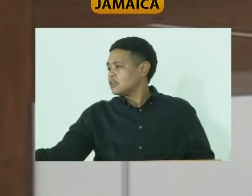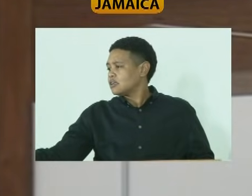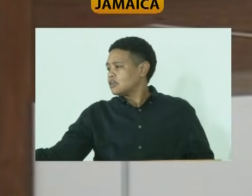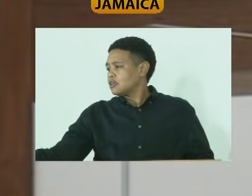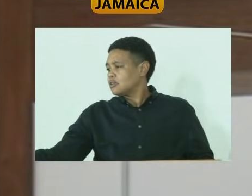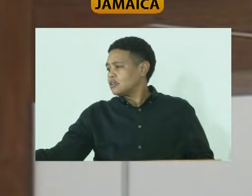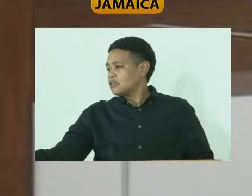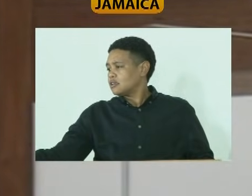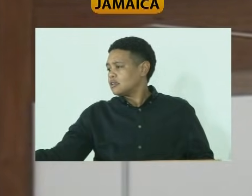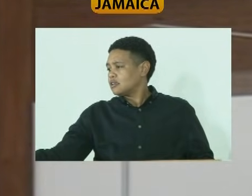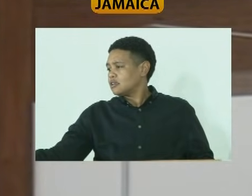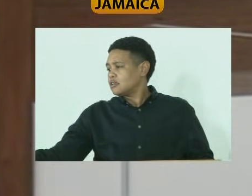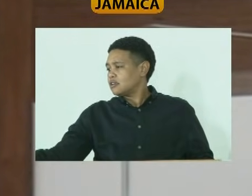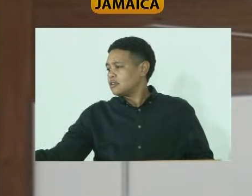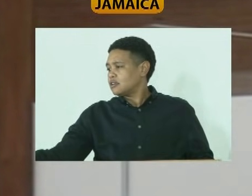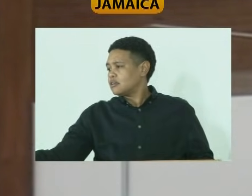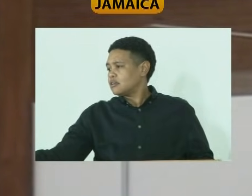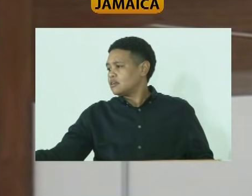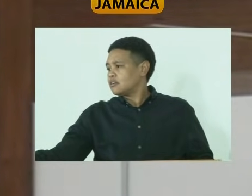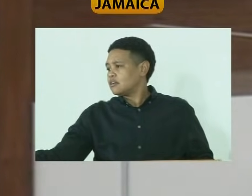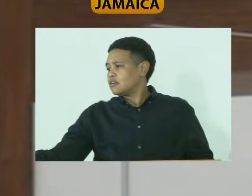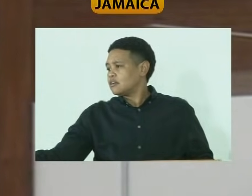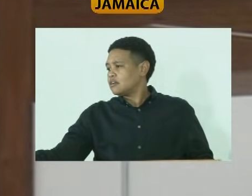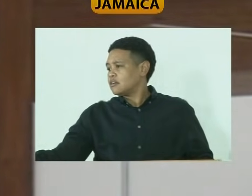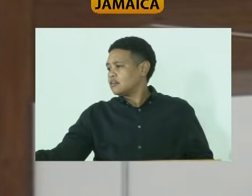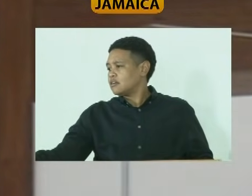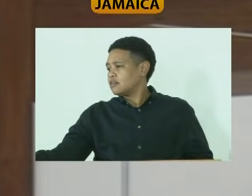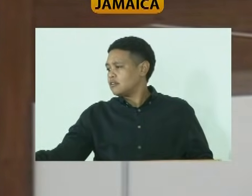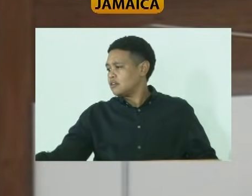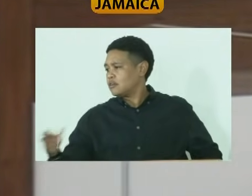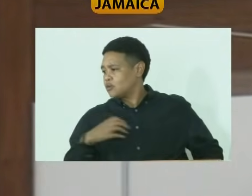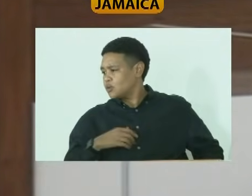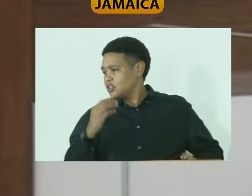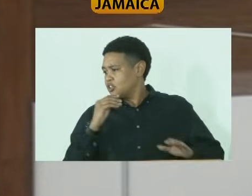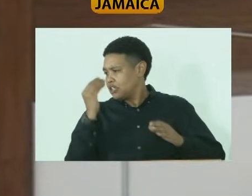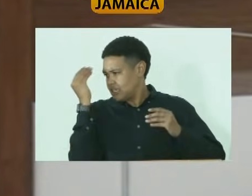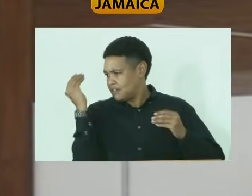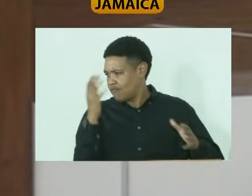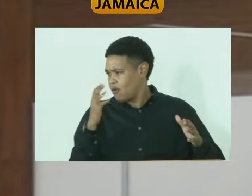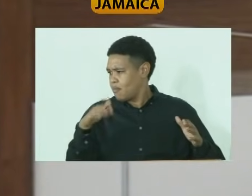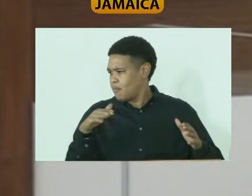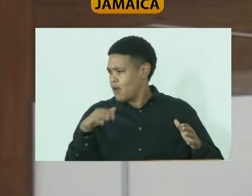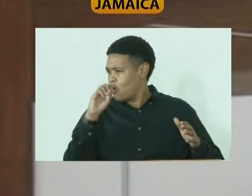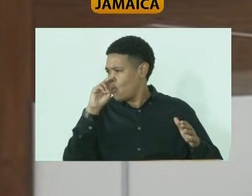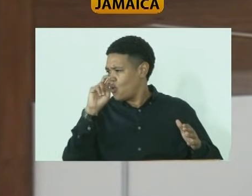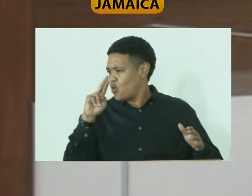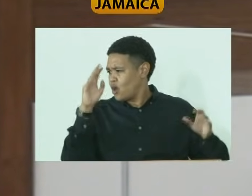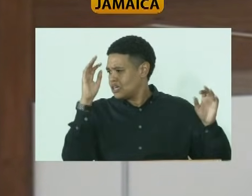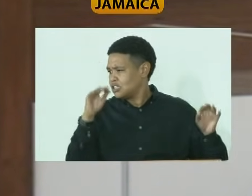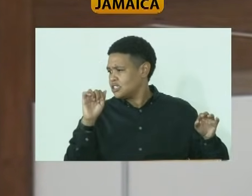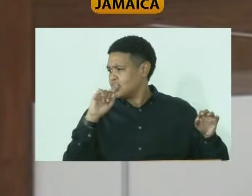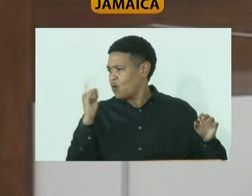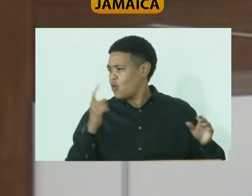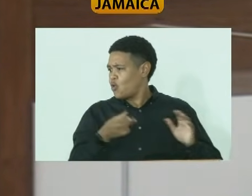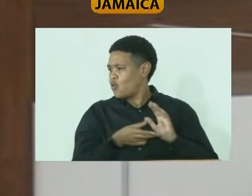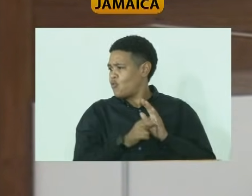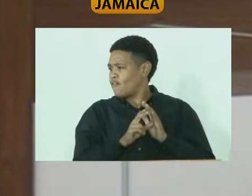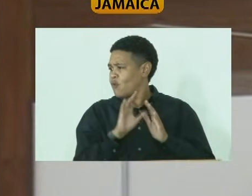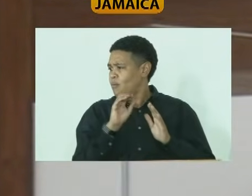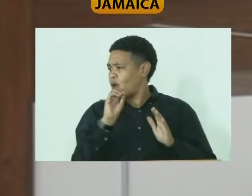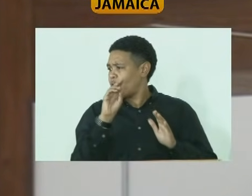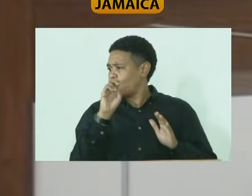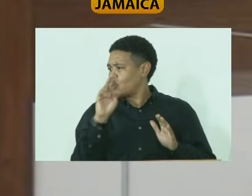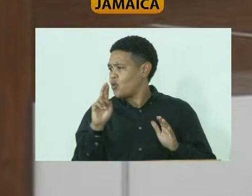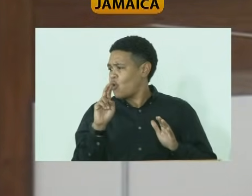Parliament and the Jamaican people that the OUR's decision may be subject to review only by the OUR and by way of